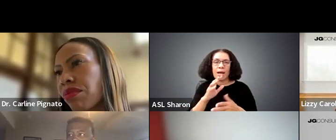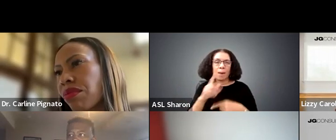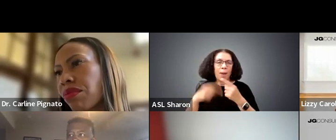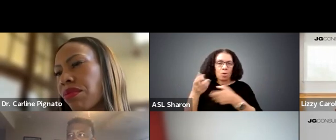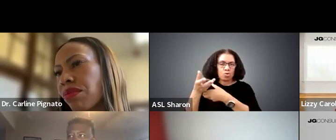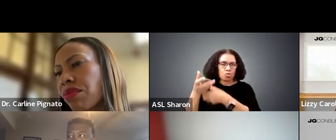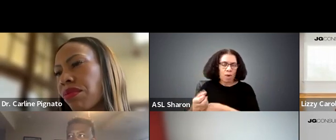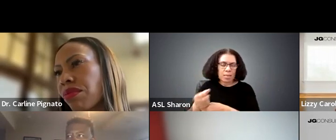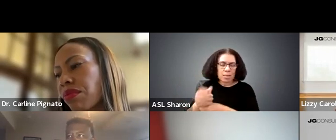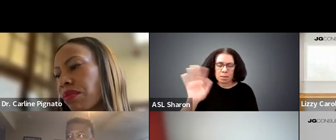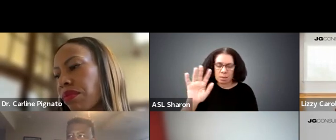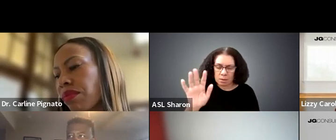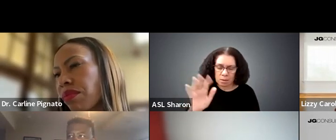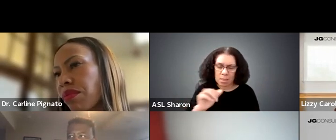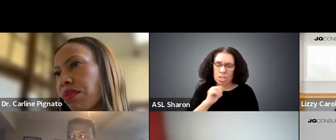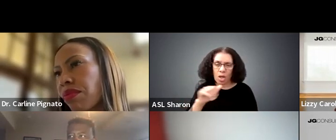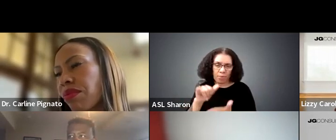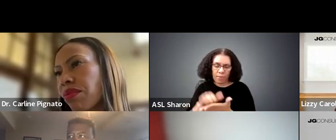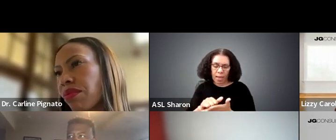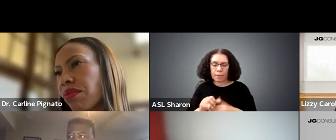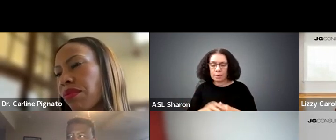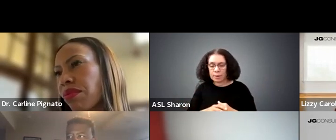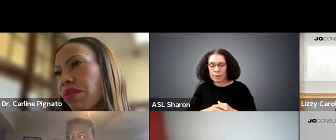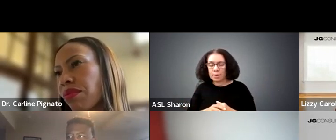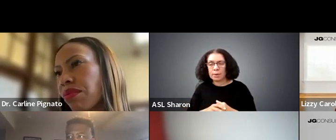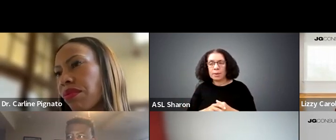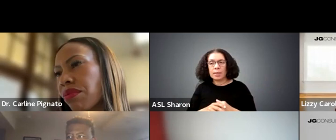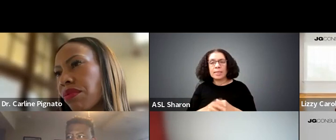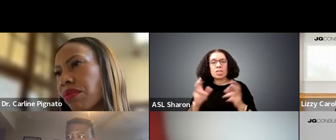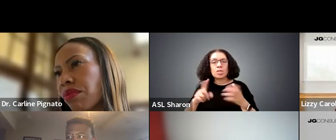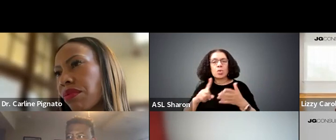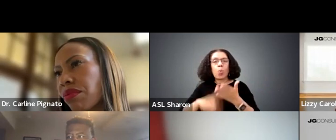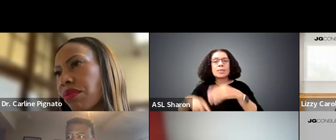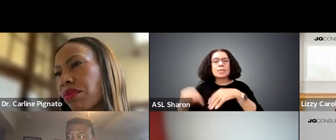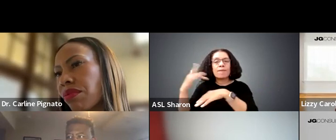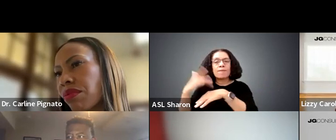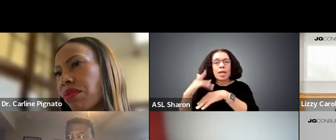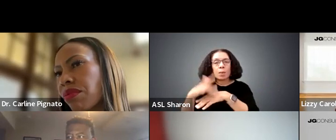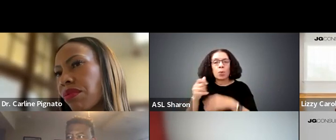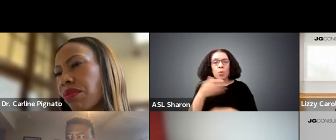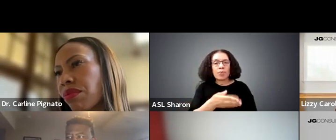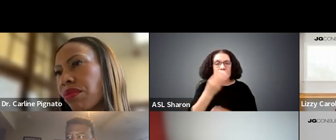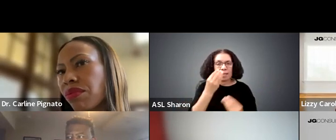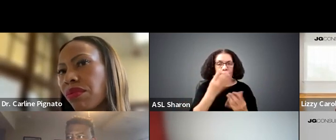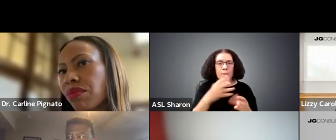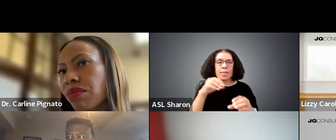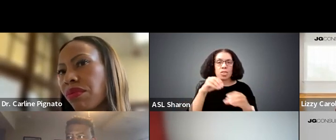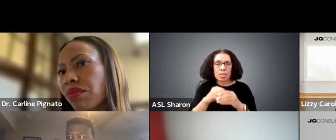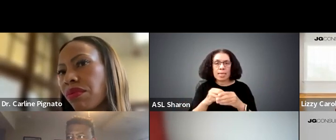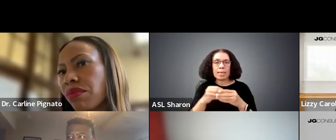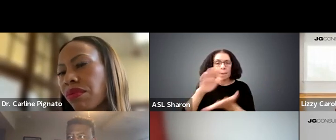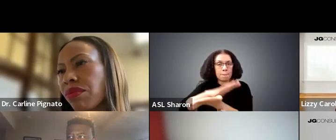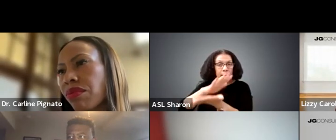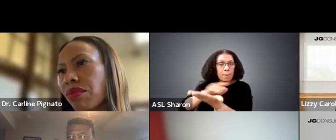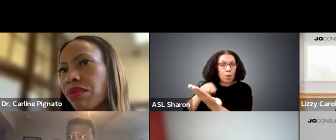know, the search committee or even anything like that. It is just the availability of the information in physical form is a risk, and I think